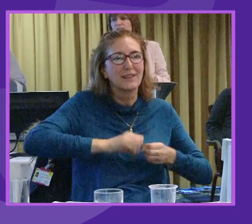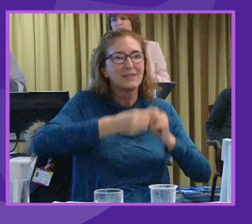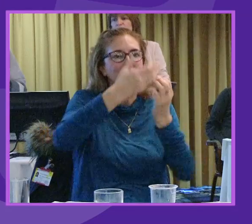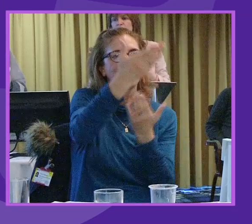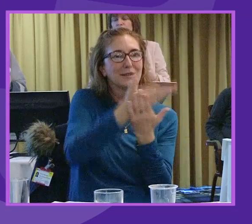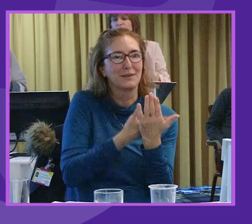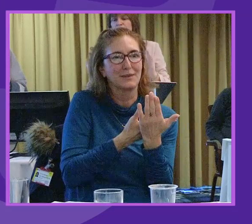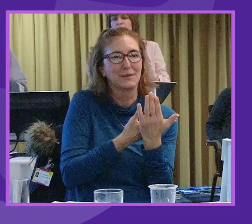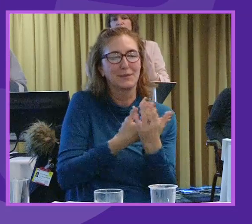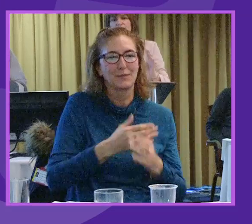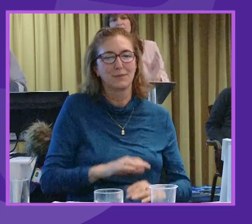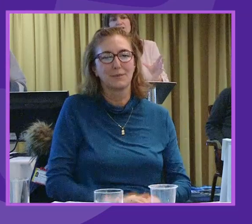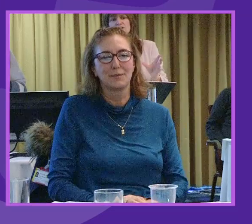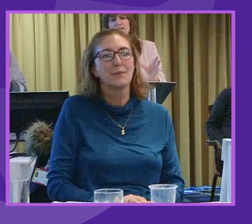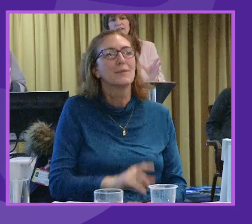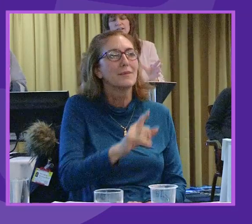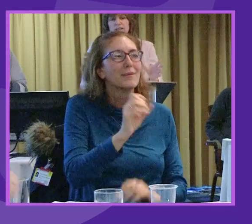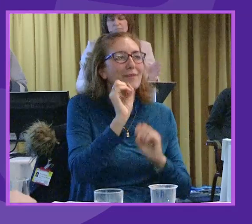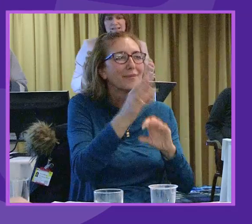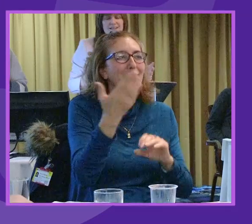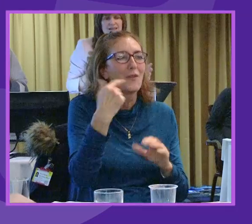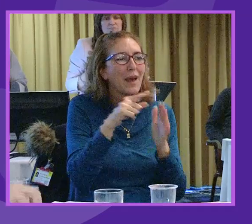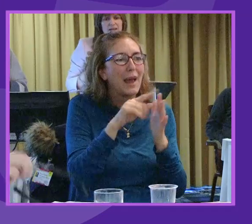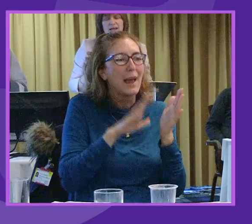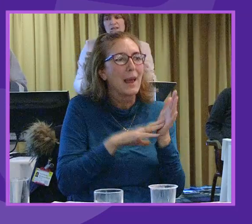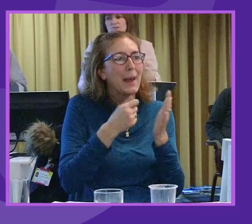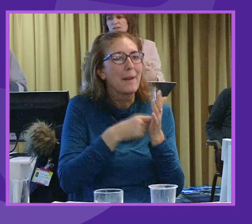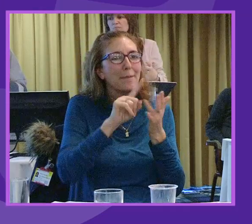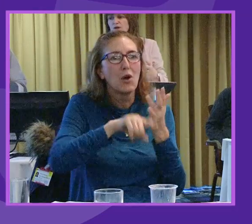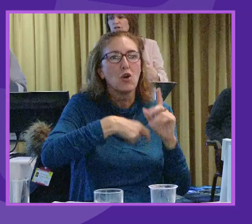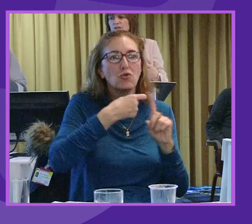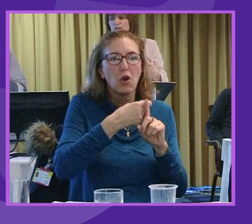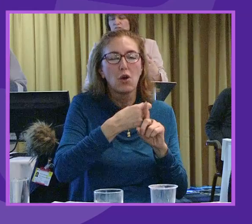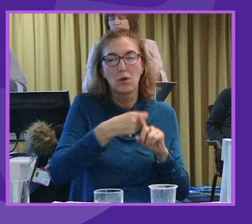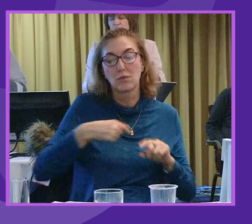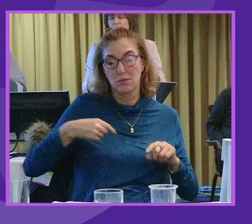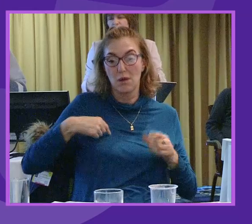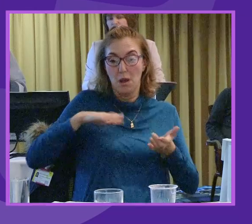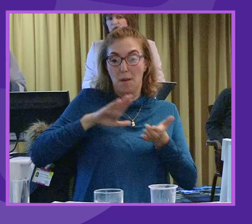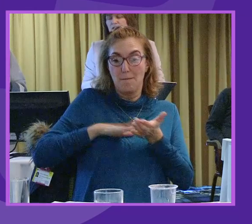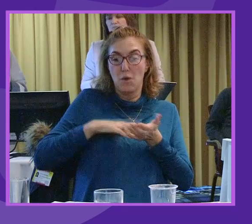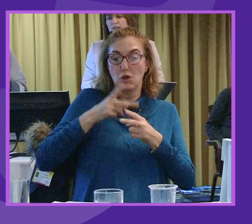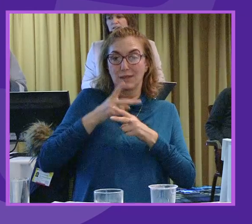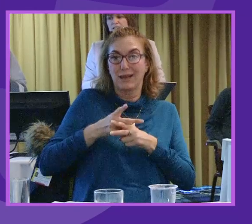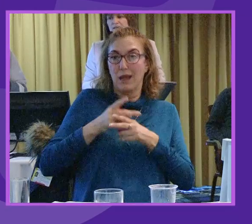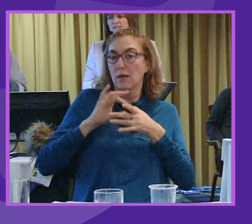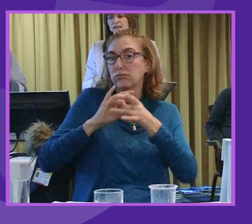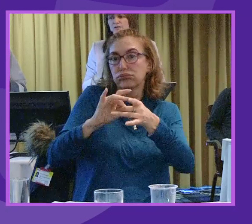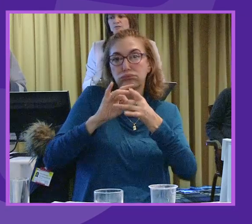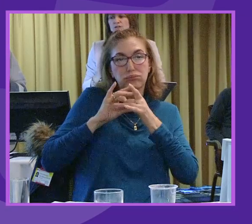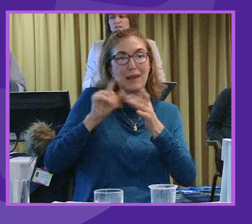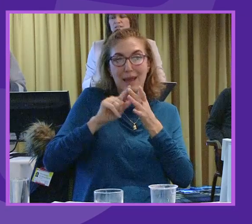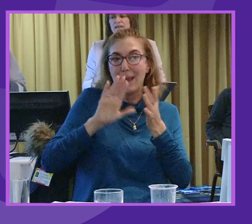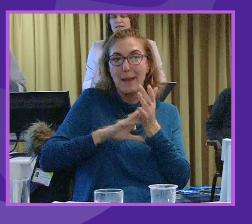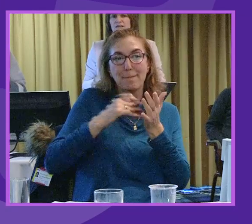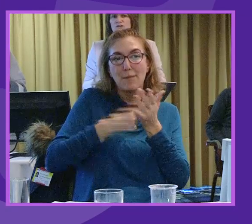And these roles don't work in isolation. In terms of ImROC that I mentioned earlier, Mersey Care has been engaged with ImROC for